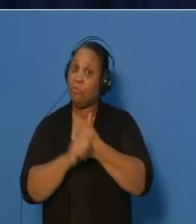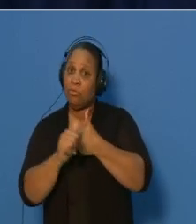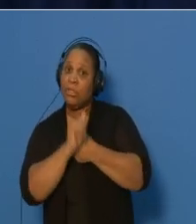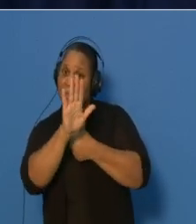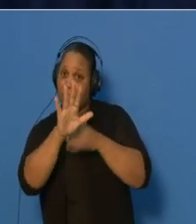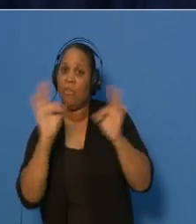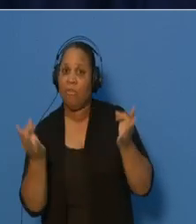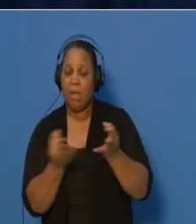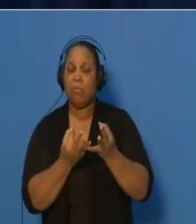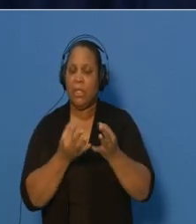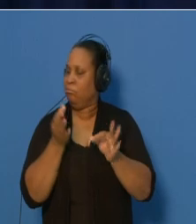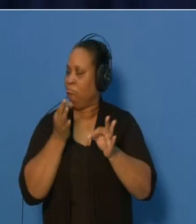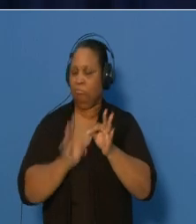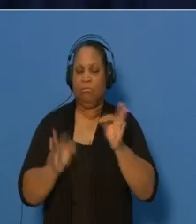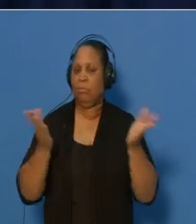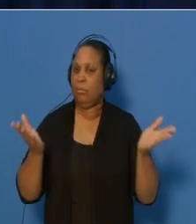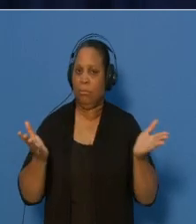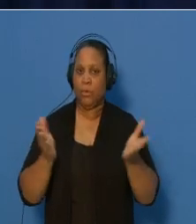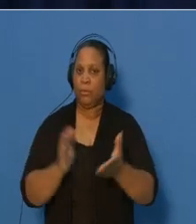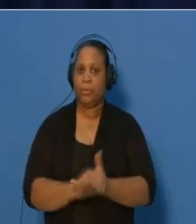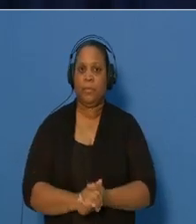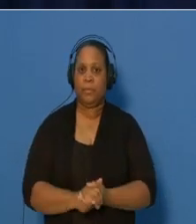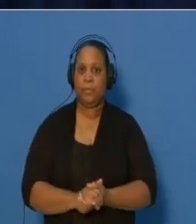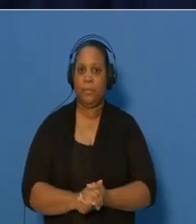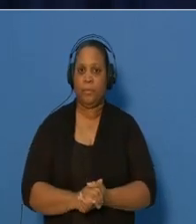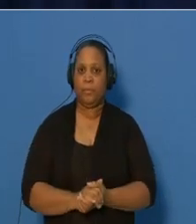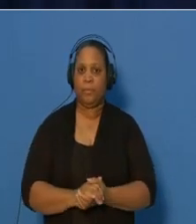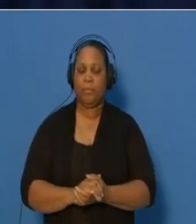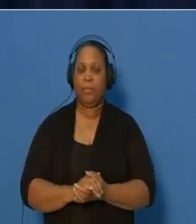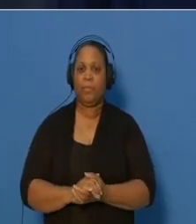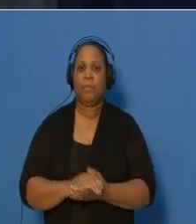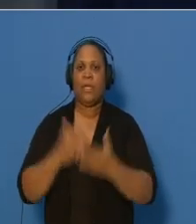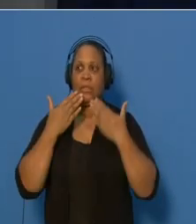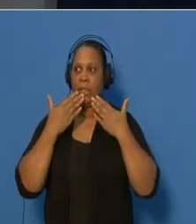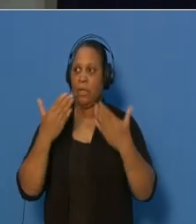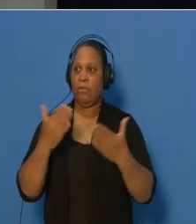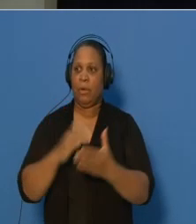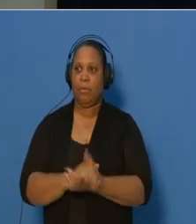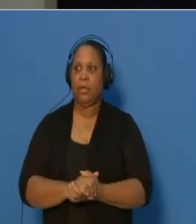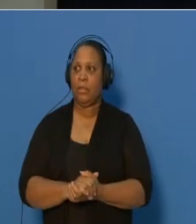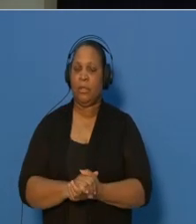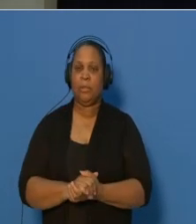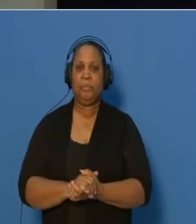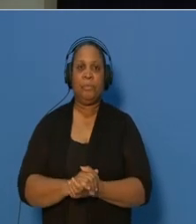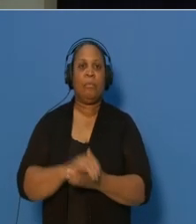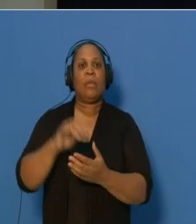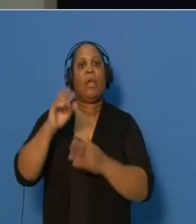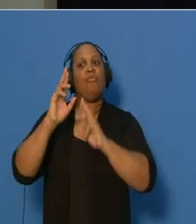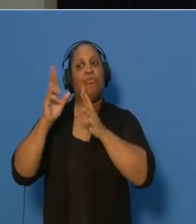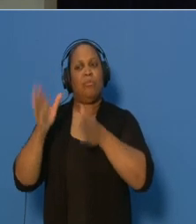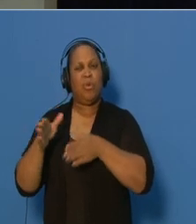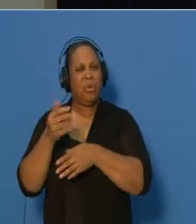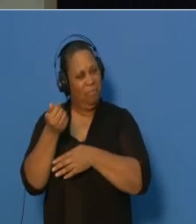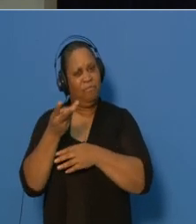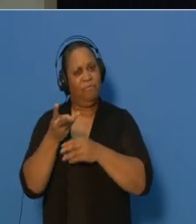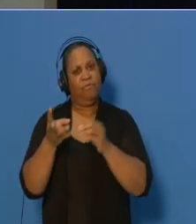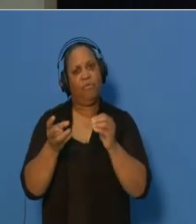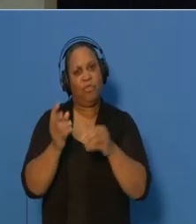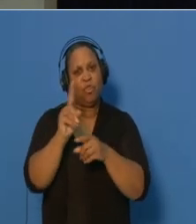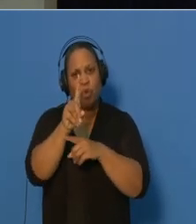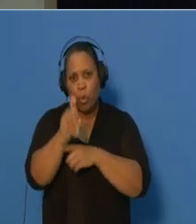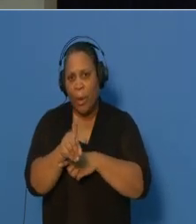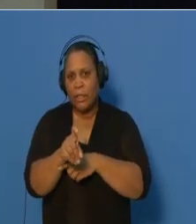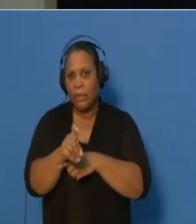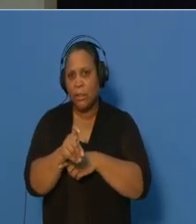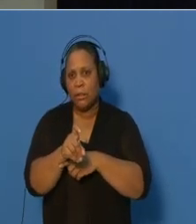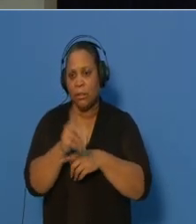It's that simple. Thank you very much. I have another few questions. Are all those that